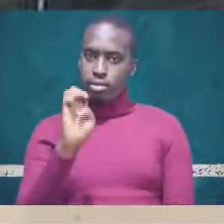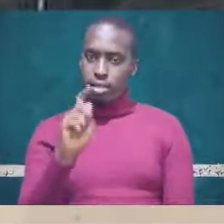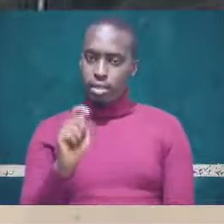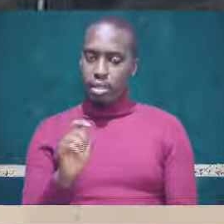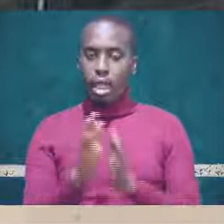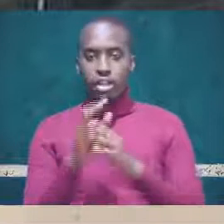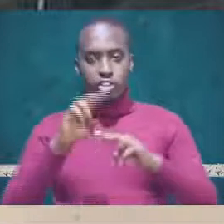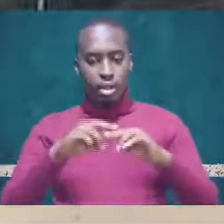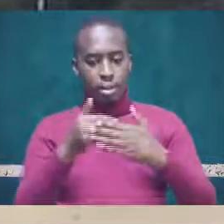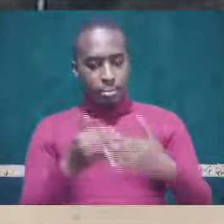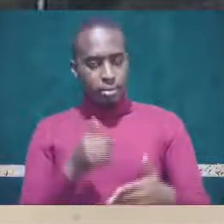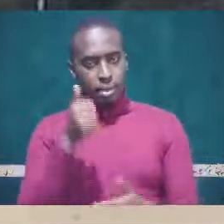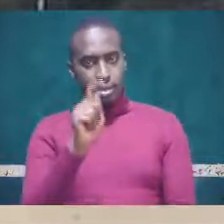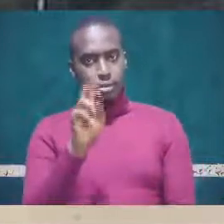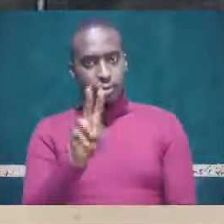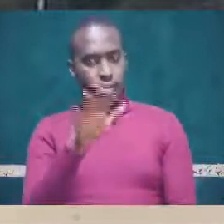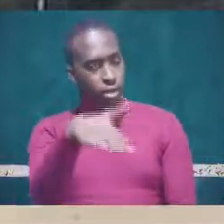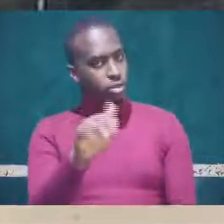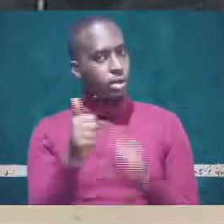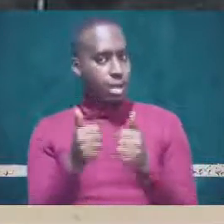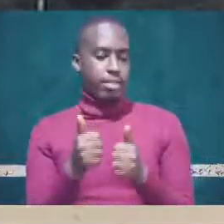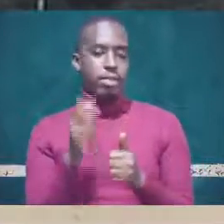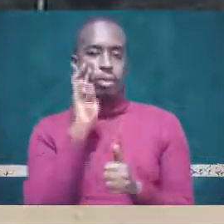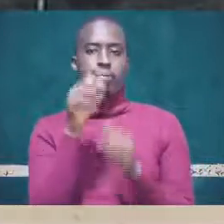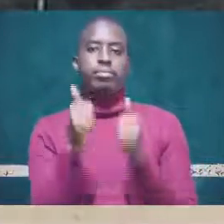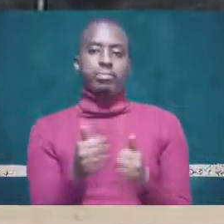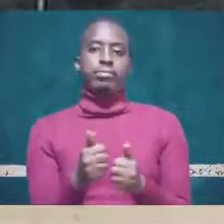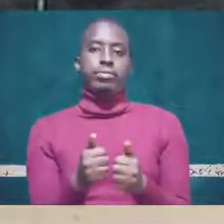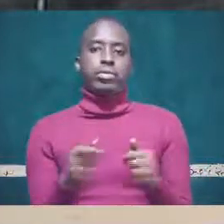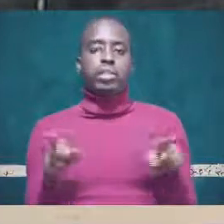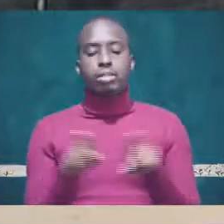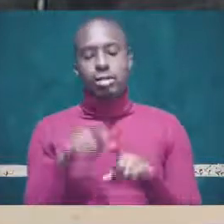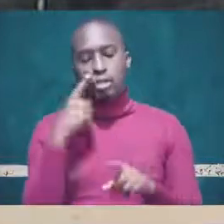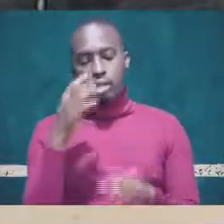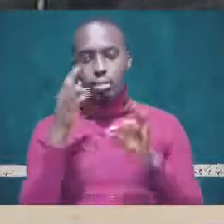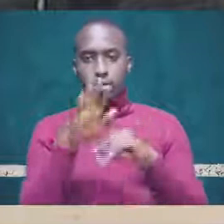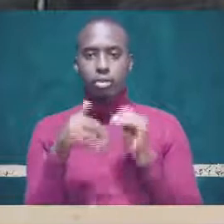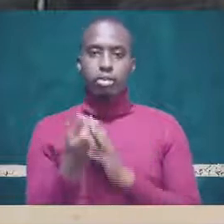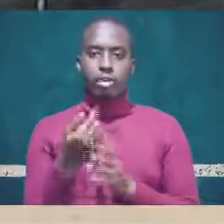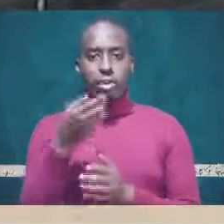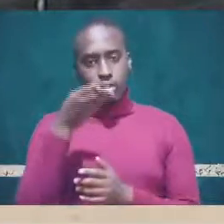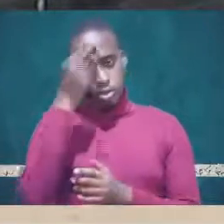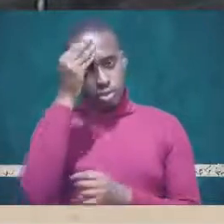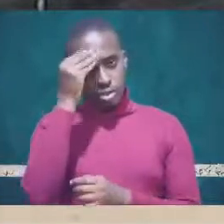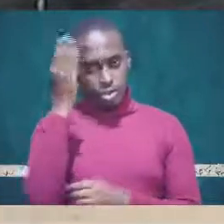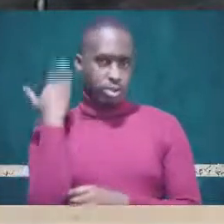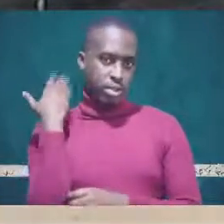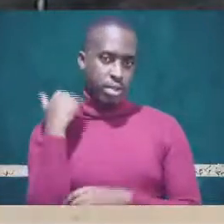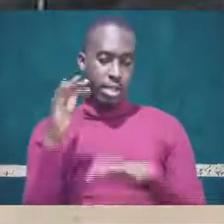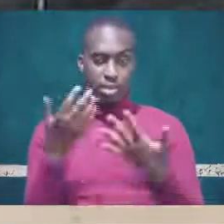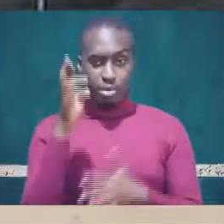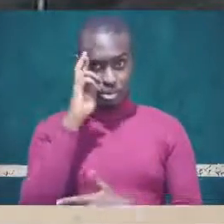notes. Okay. Let's remind ourselves of what we looked at last time. Do you